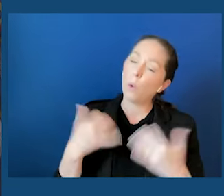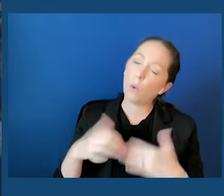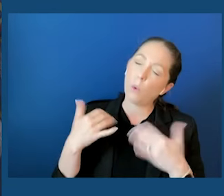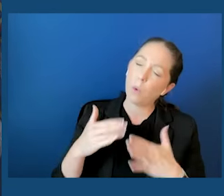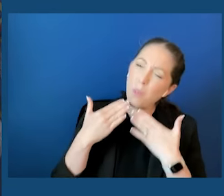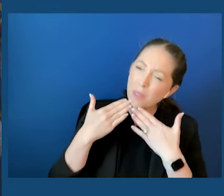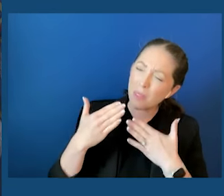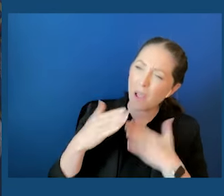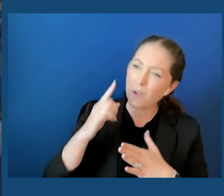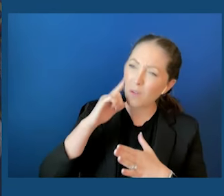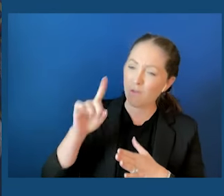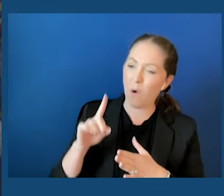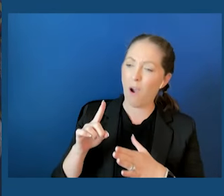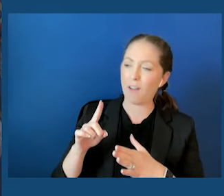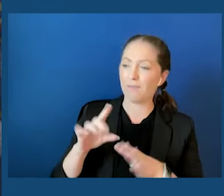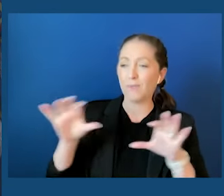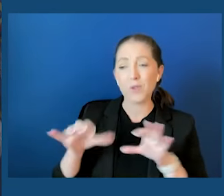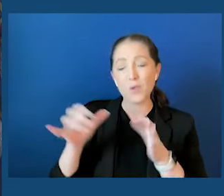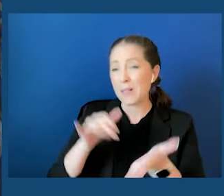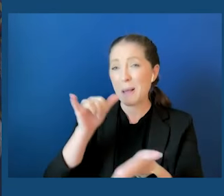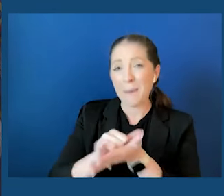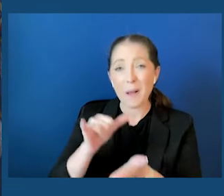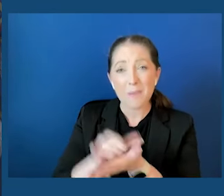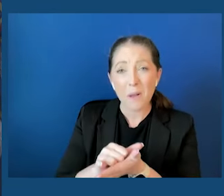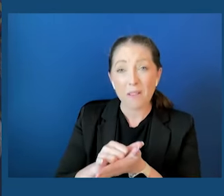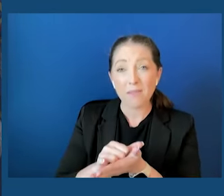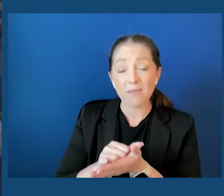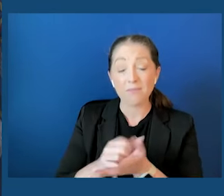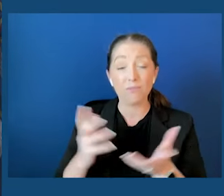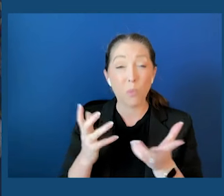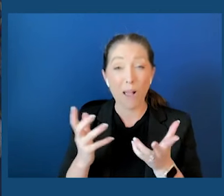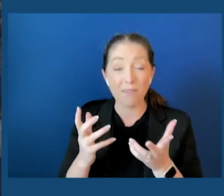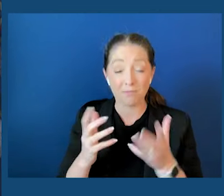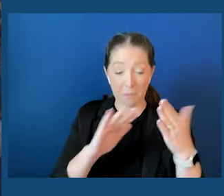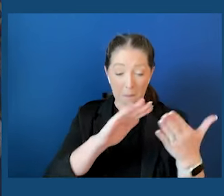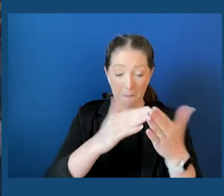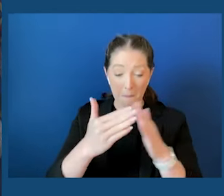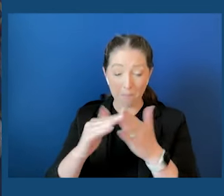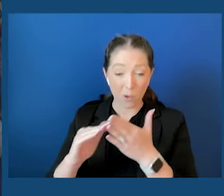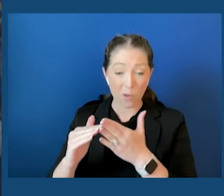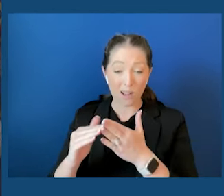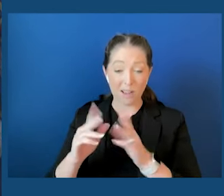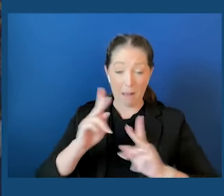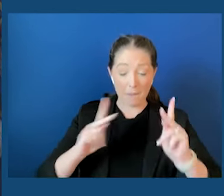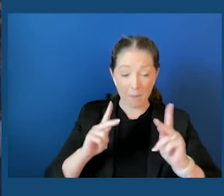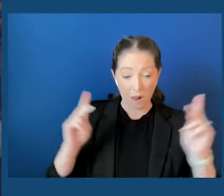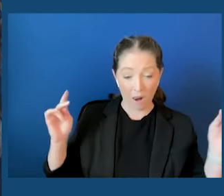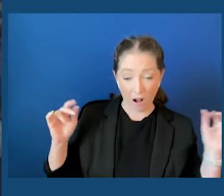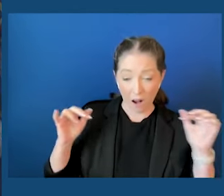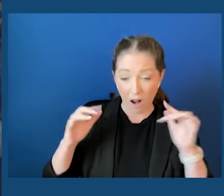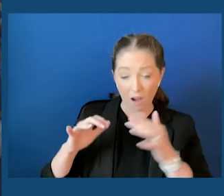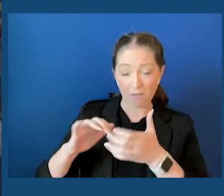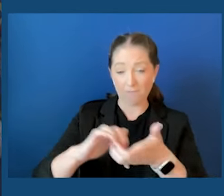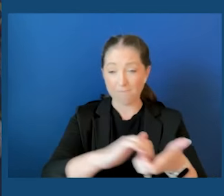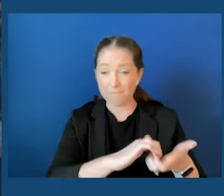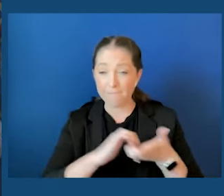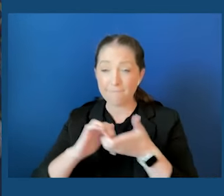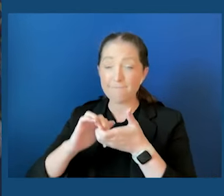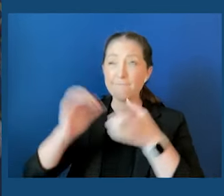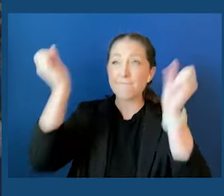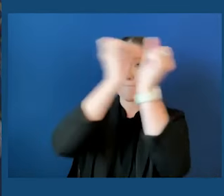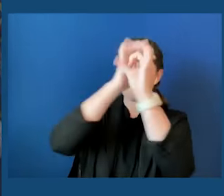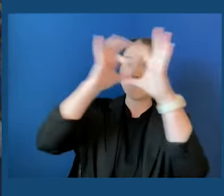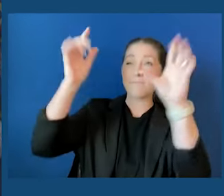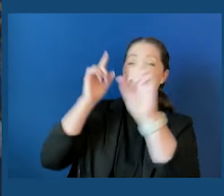impossible, bringing people together toward a common vision. And this will be part of your legacy of what you're able to help give back